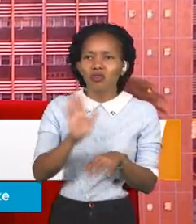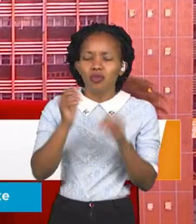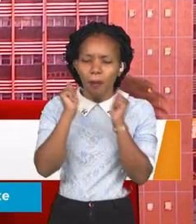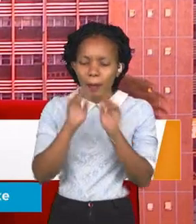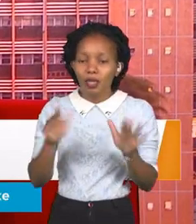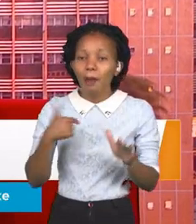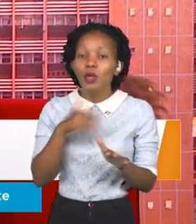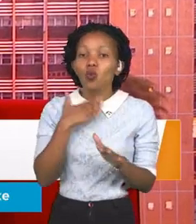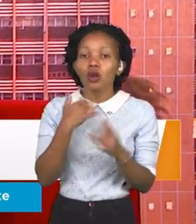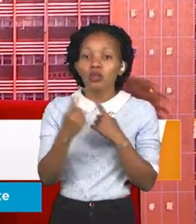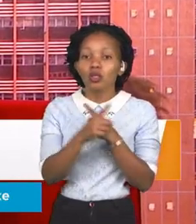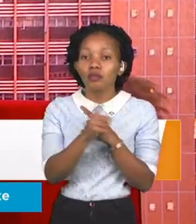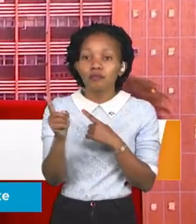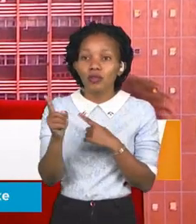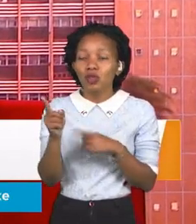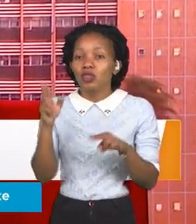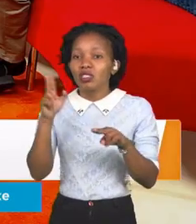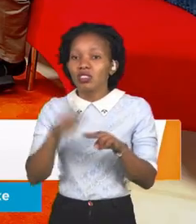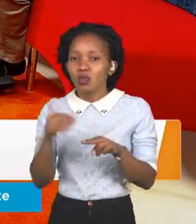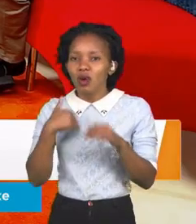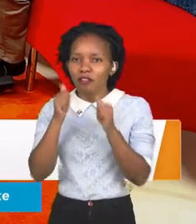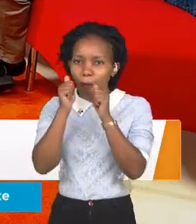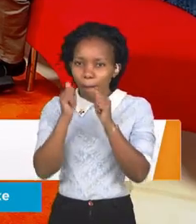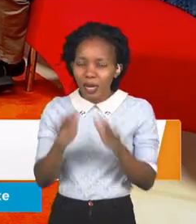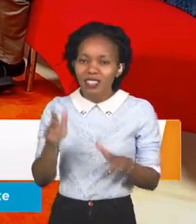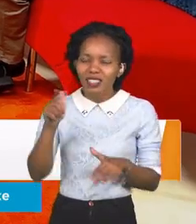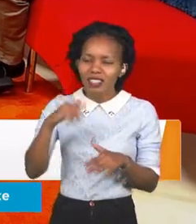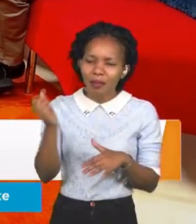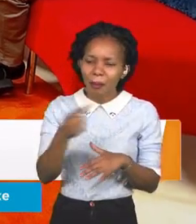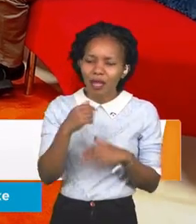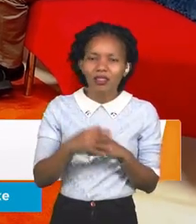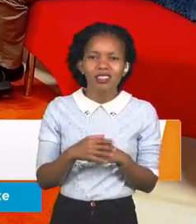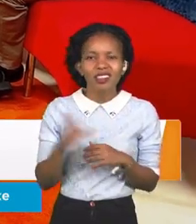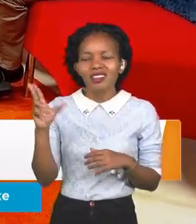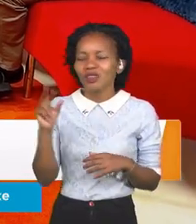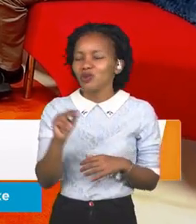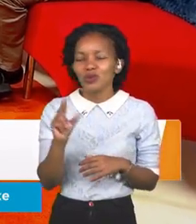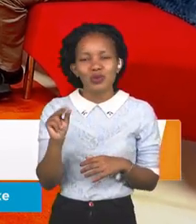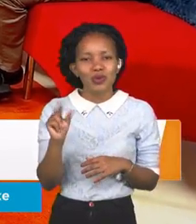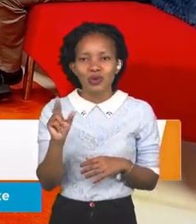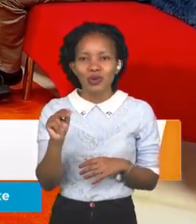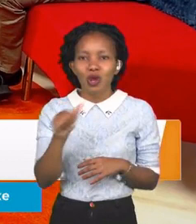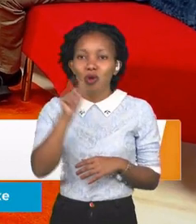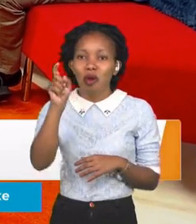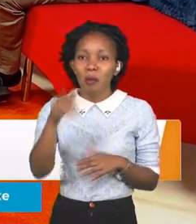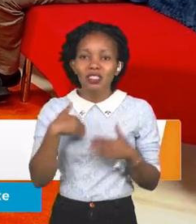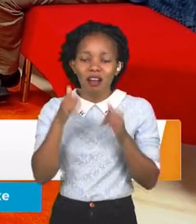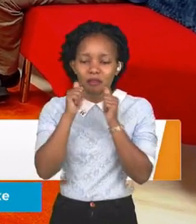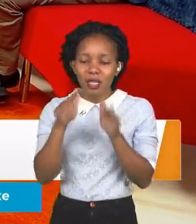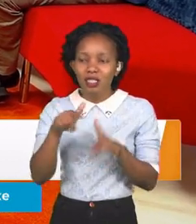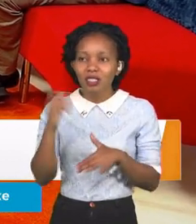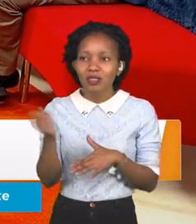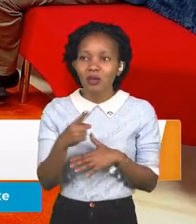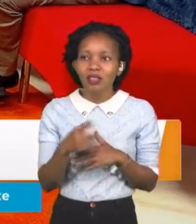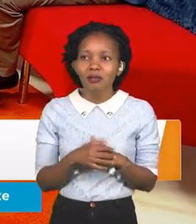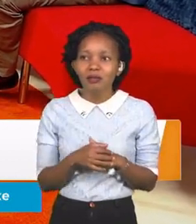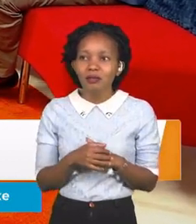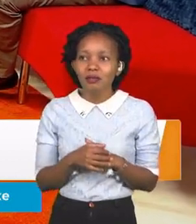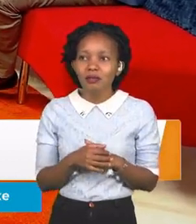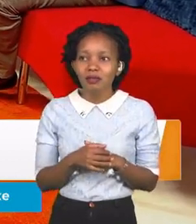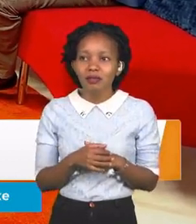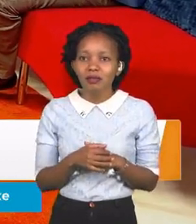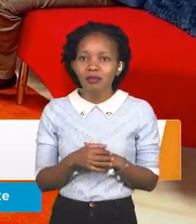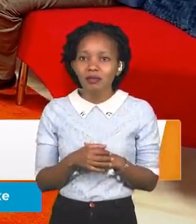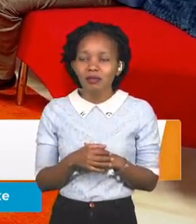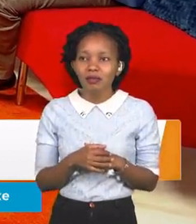to tell you wherever you're seated that you're going to have blessings this month. Goodness. No, you might not have blessings this month. Because of time. Yes. Because of